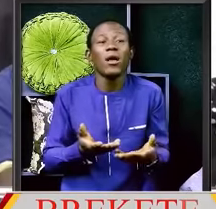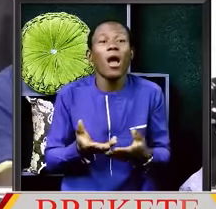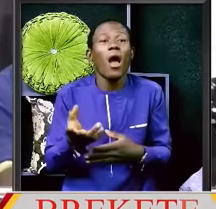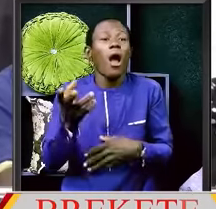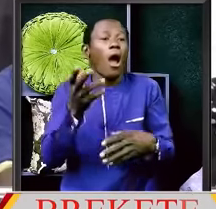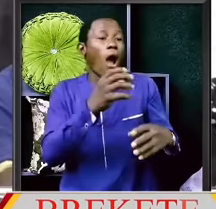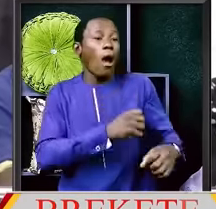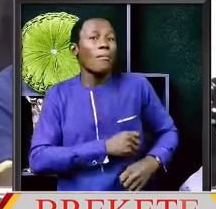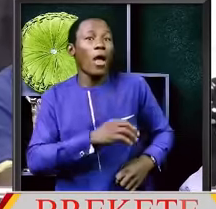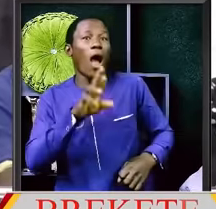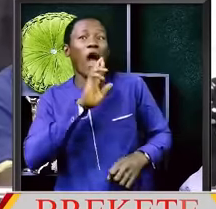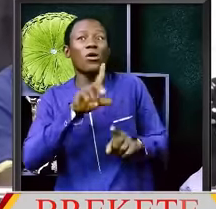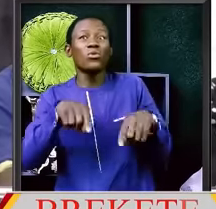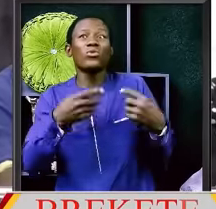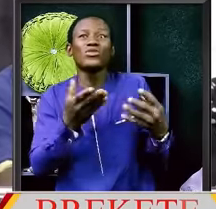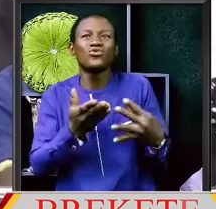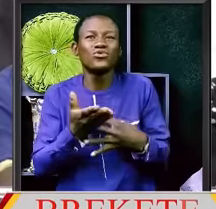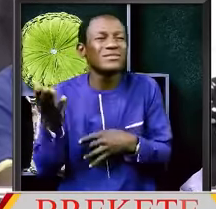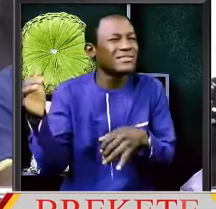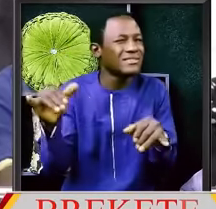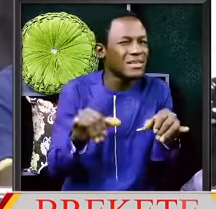Army don't they face the same thing.